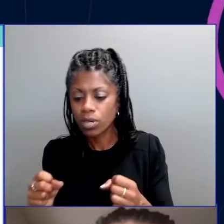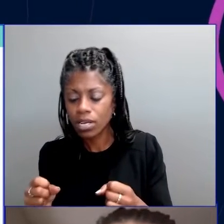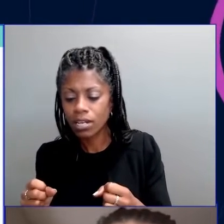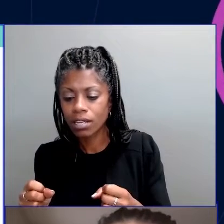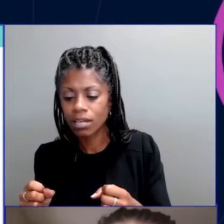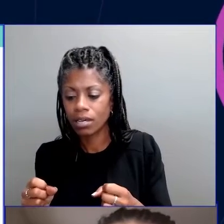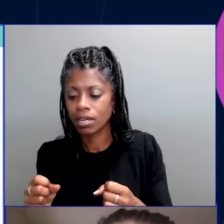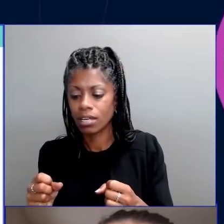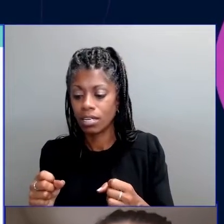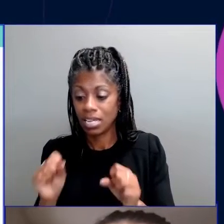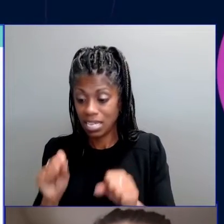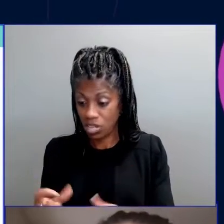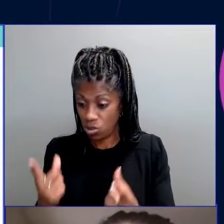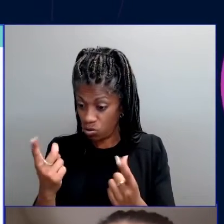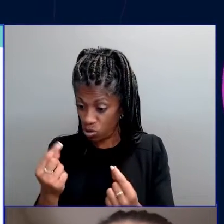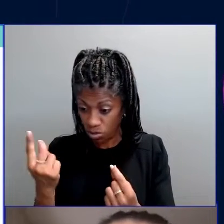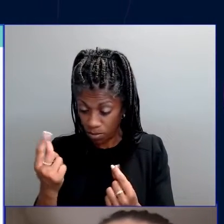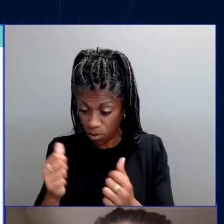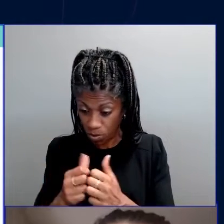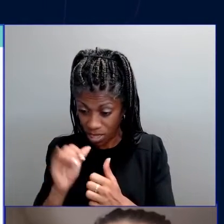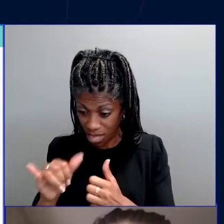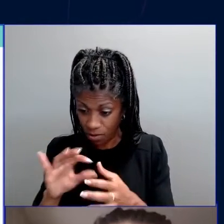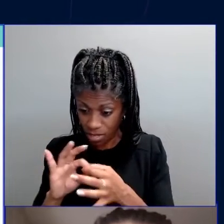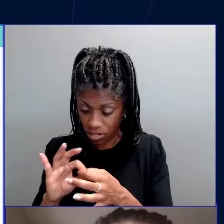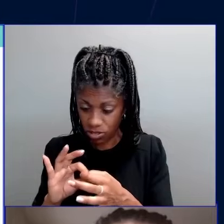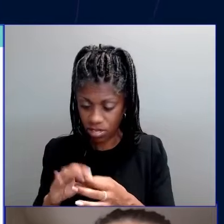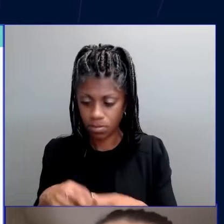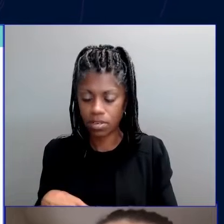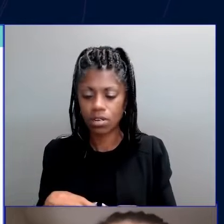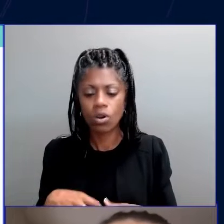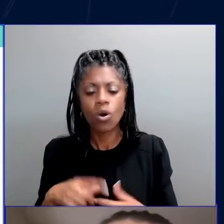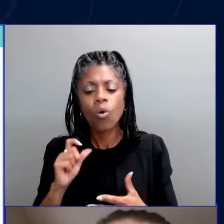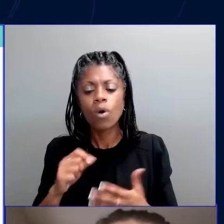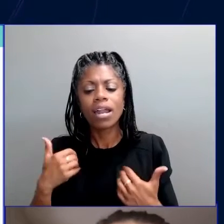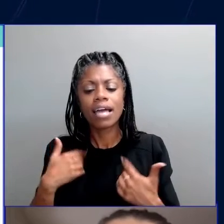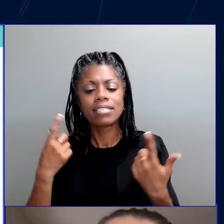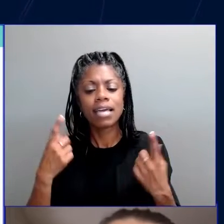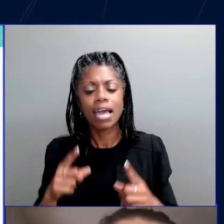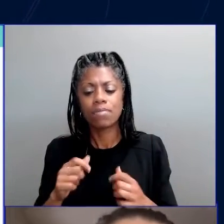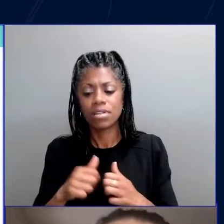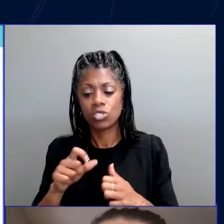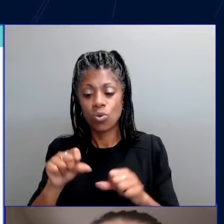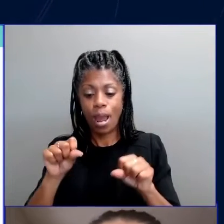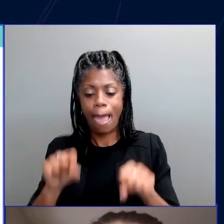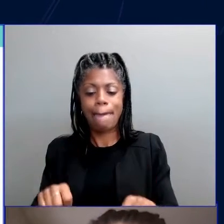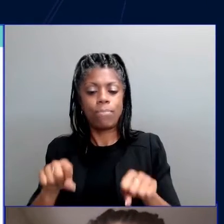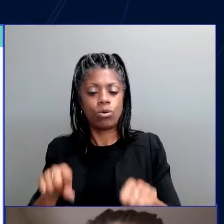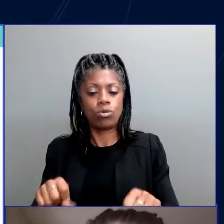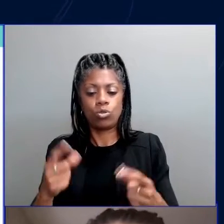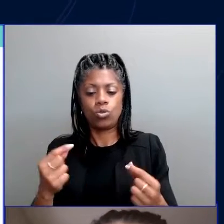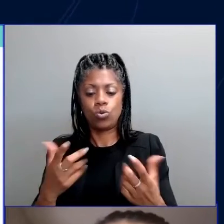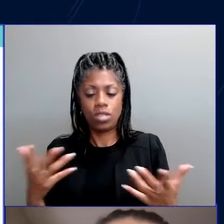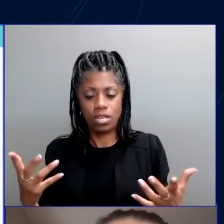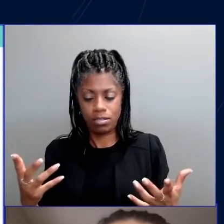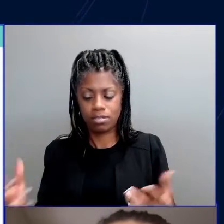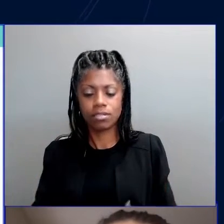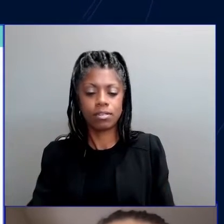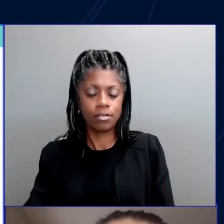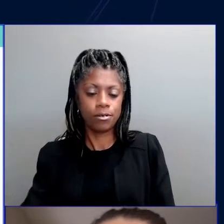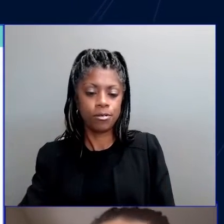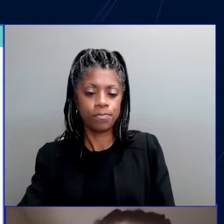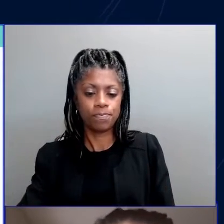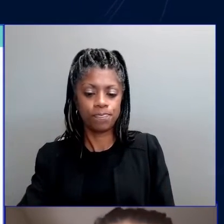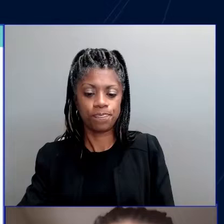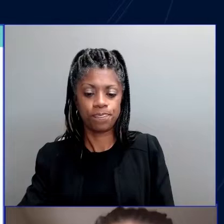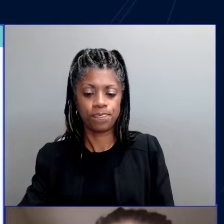ableism? Those are the questions I care about, because I can teach you all about terminology to avoid